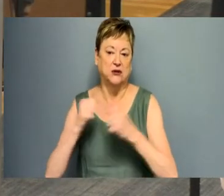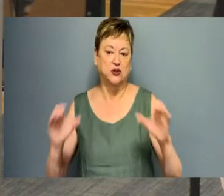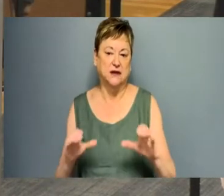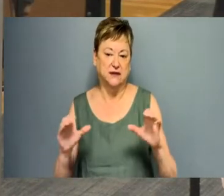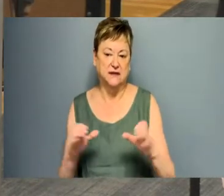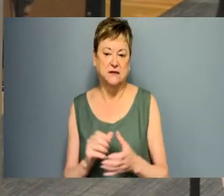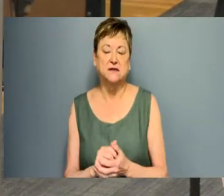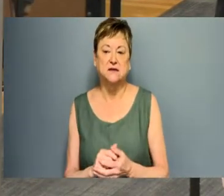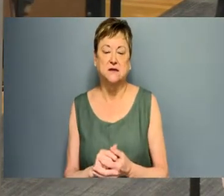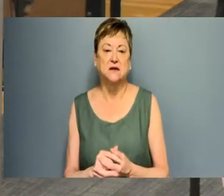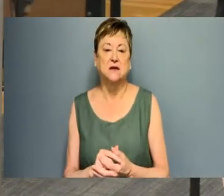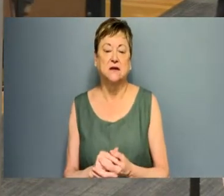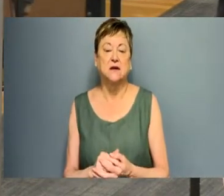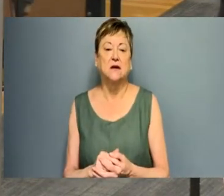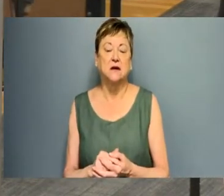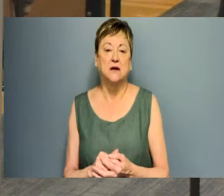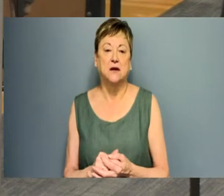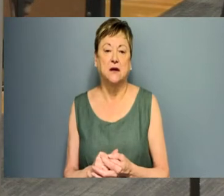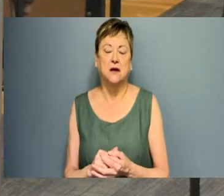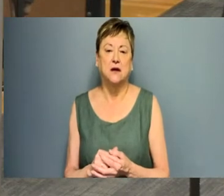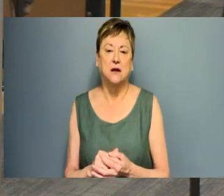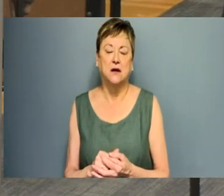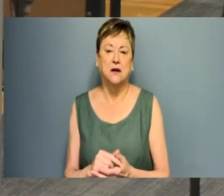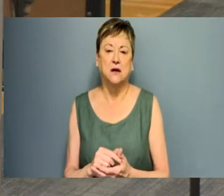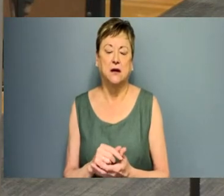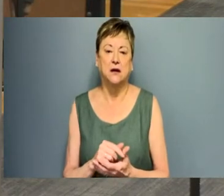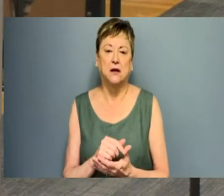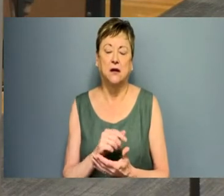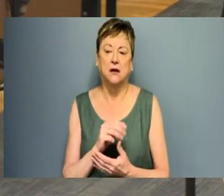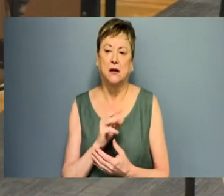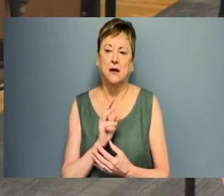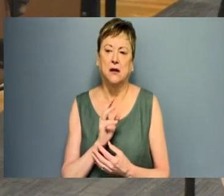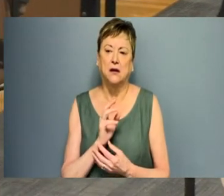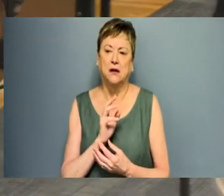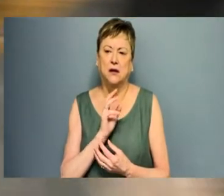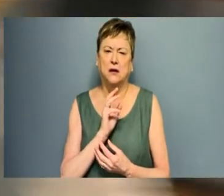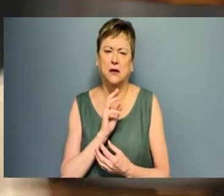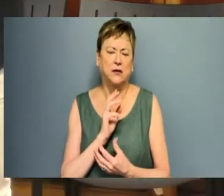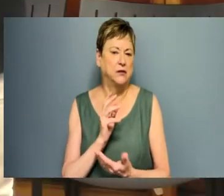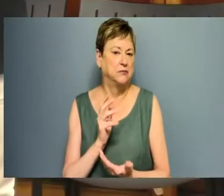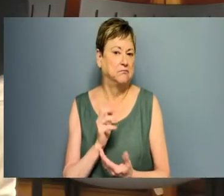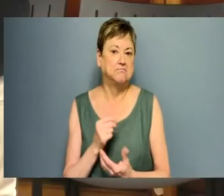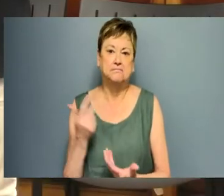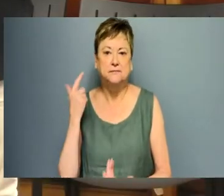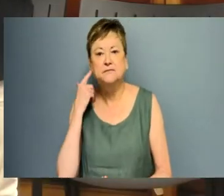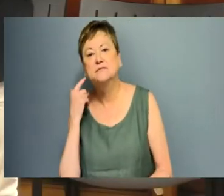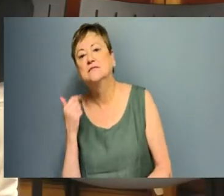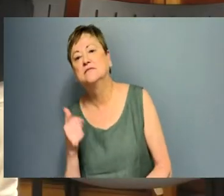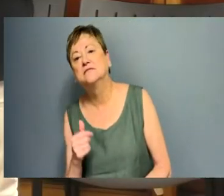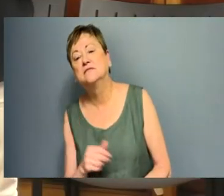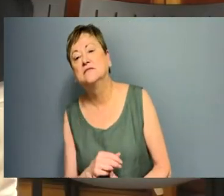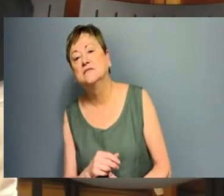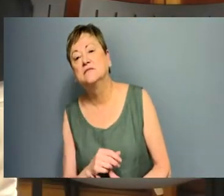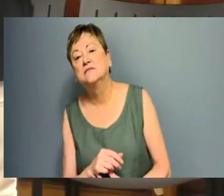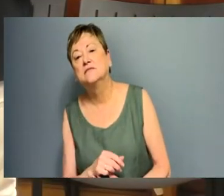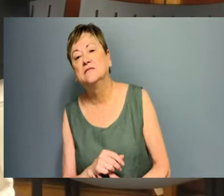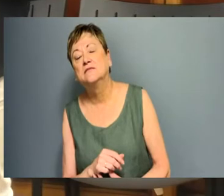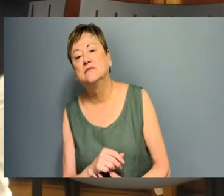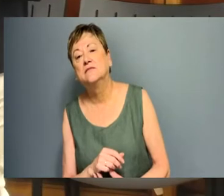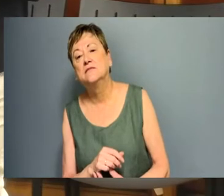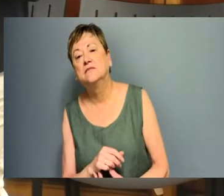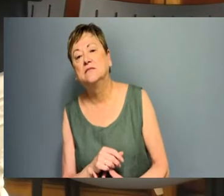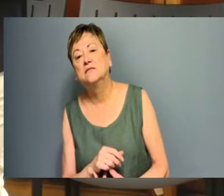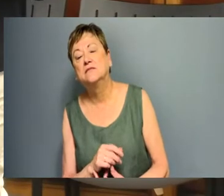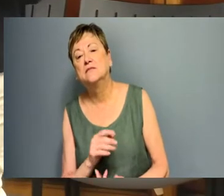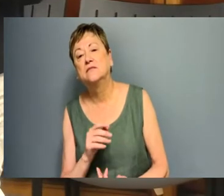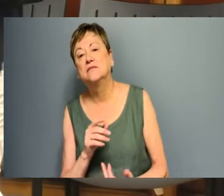Just the permitting process required, you know, due diligence for a variety of issues, and threatened endangered species is just one of them. And we're